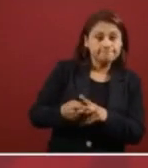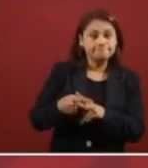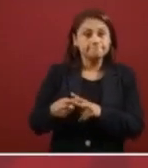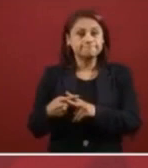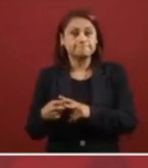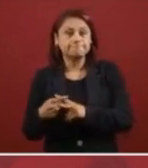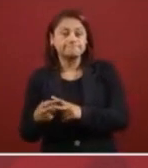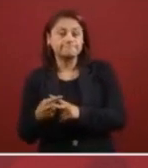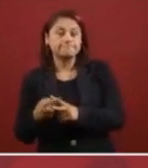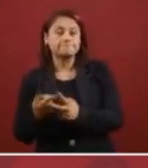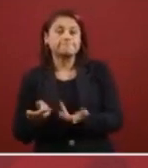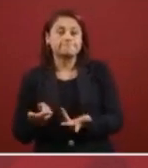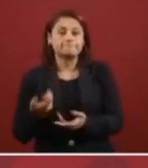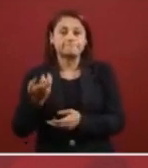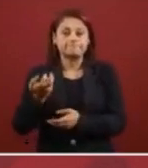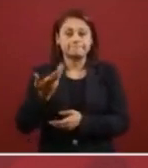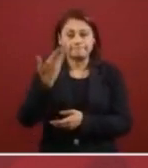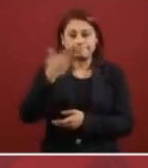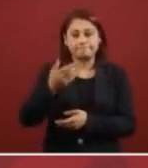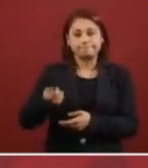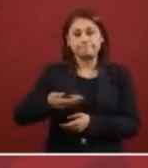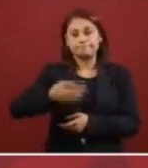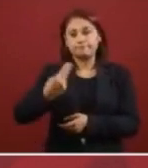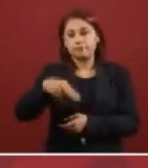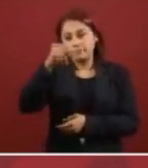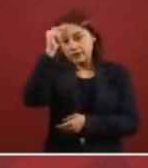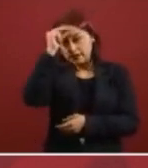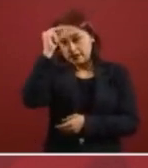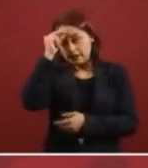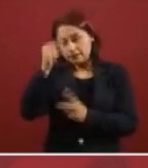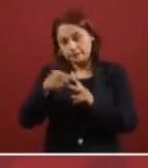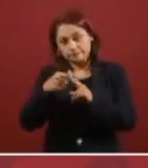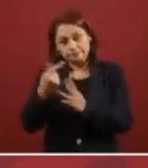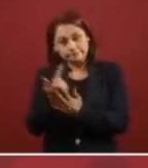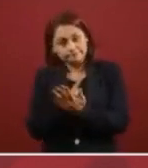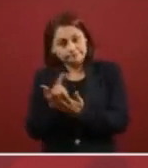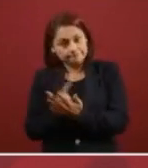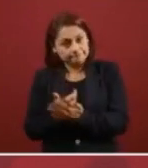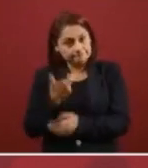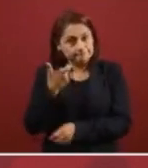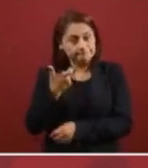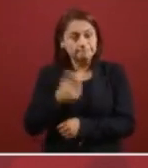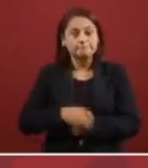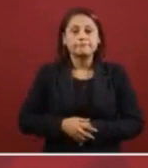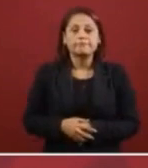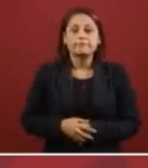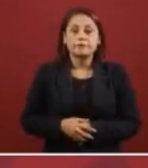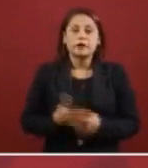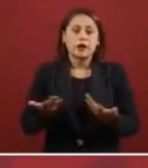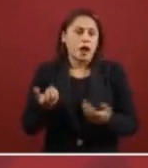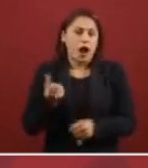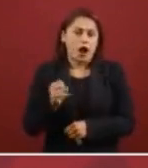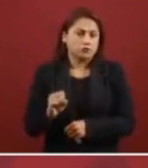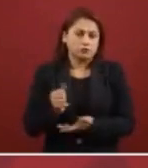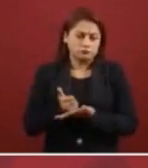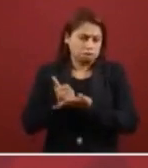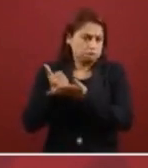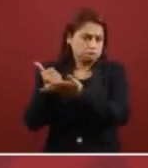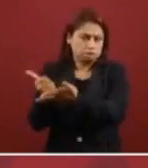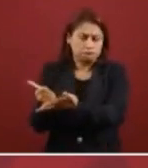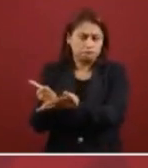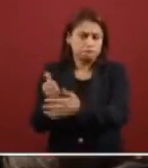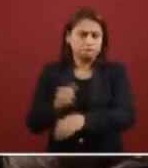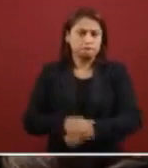money, in financial intelligence. Y estamos ayudando. And we're helping with that.